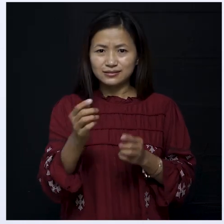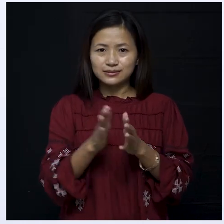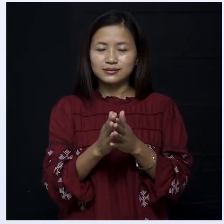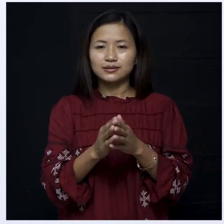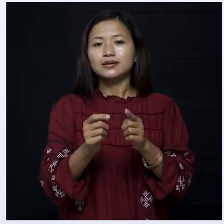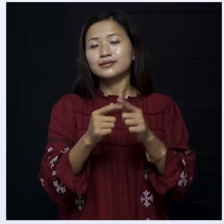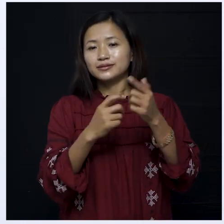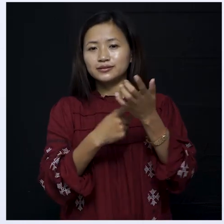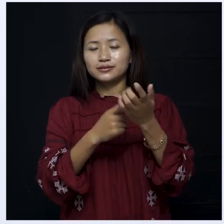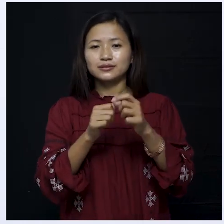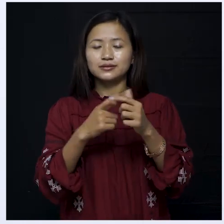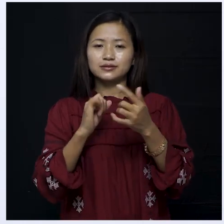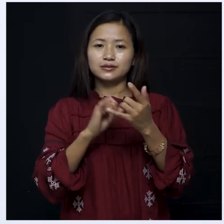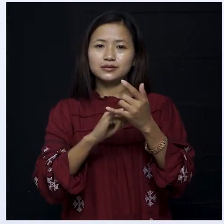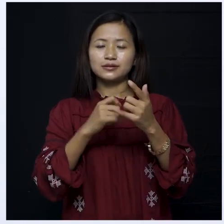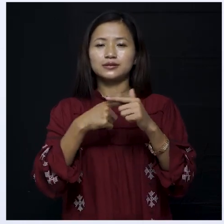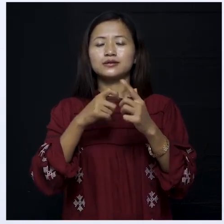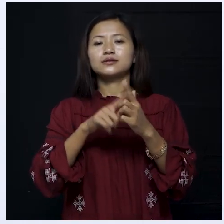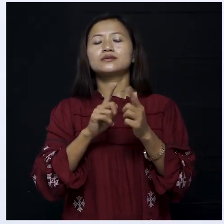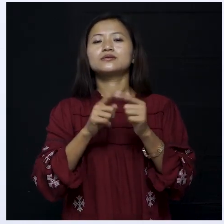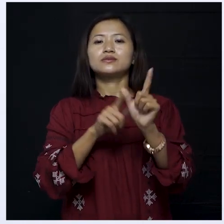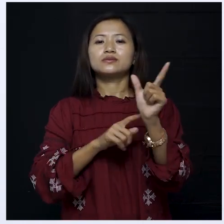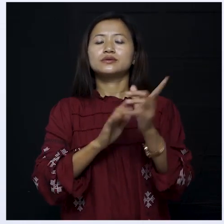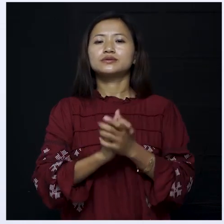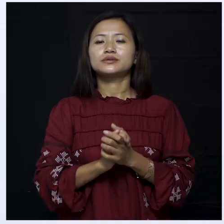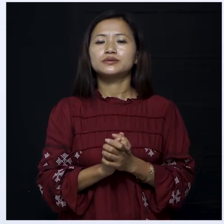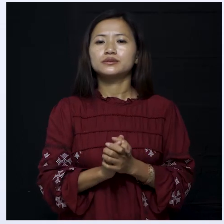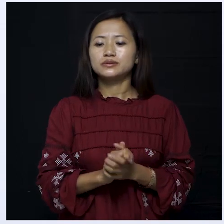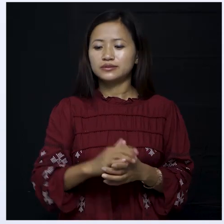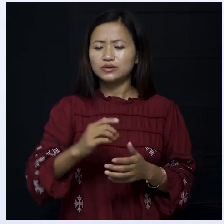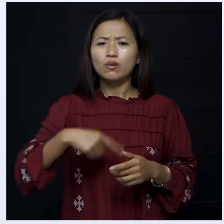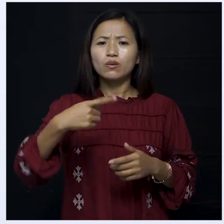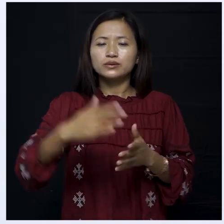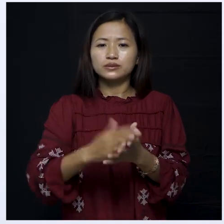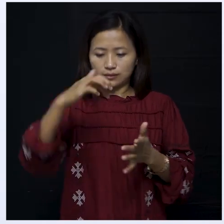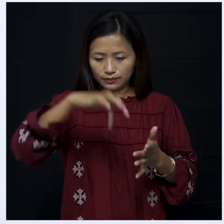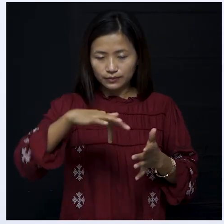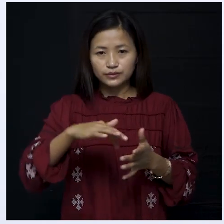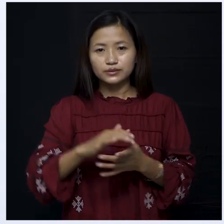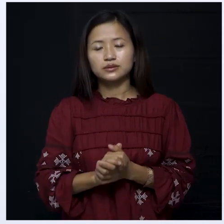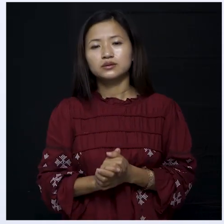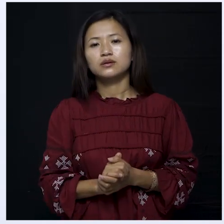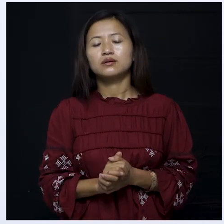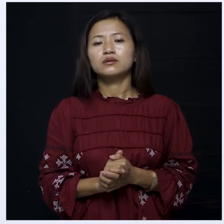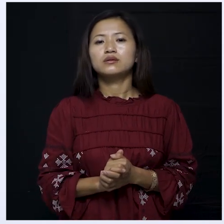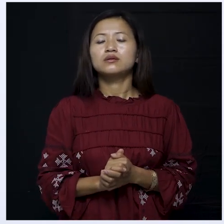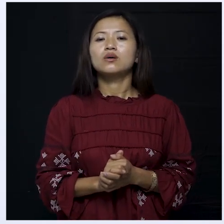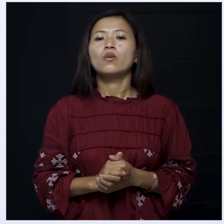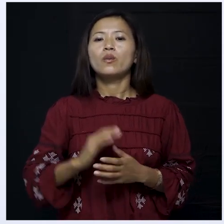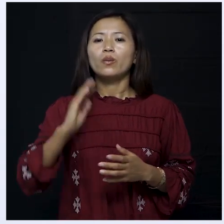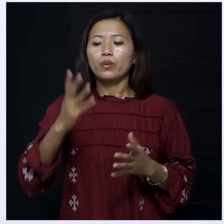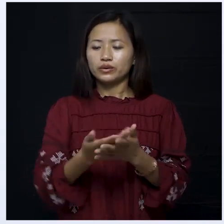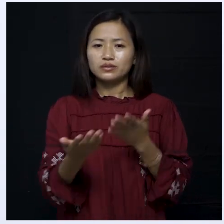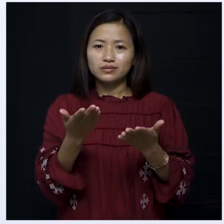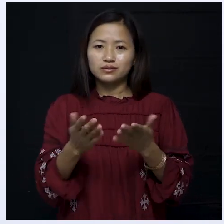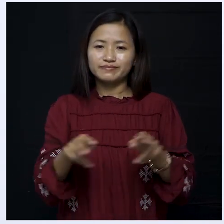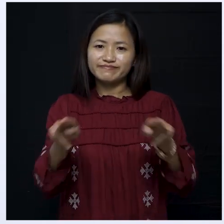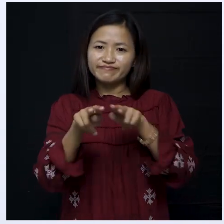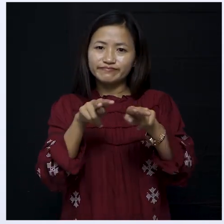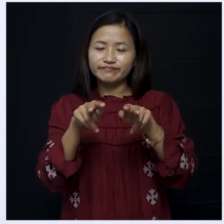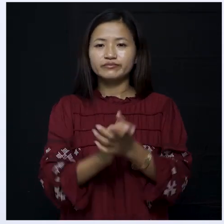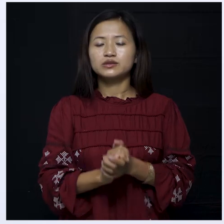but remember, if you can just remember that you are always in the present, and whether you are referring to an